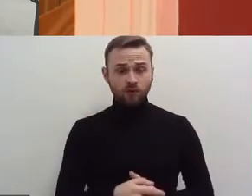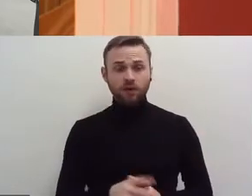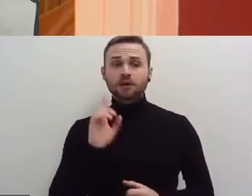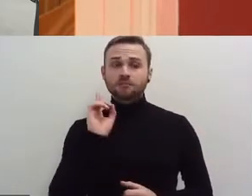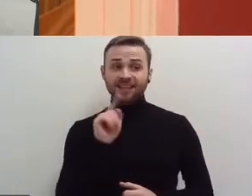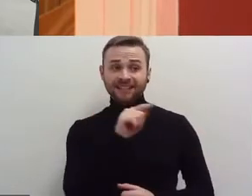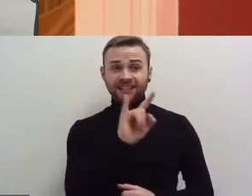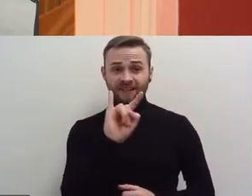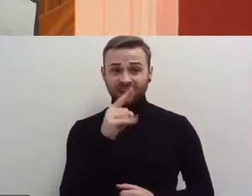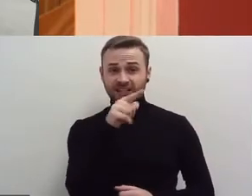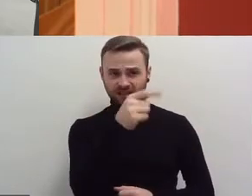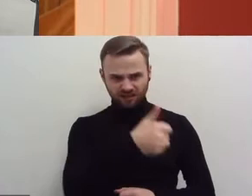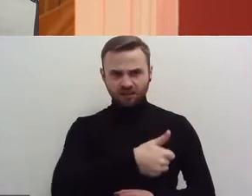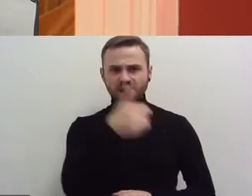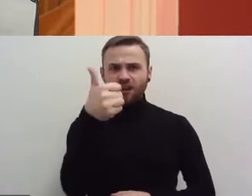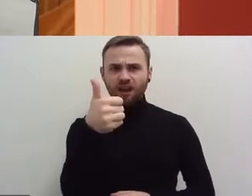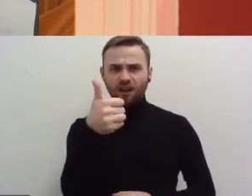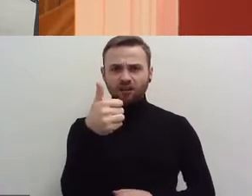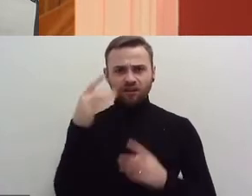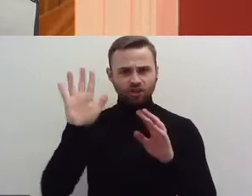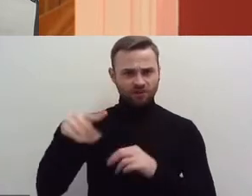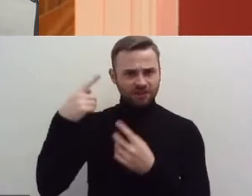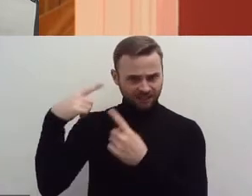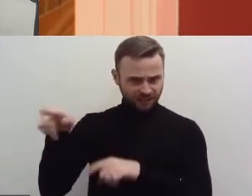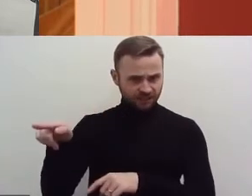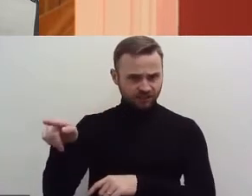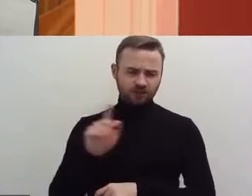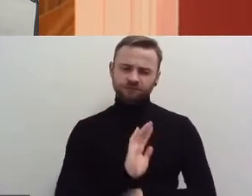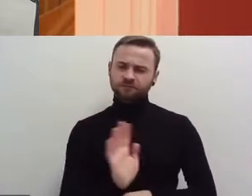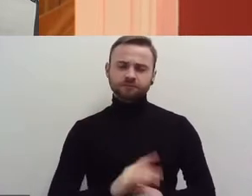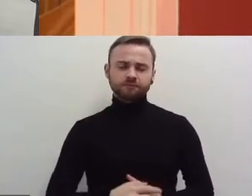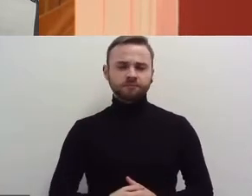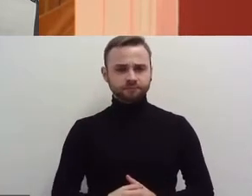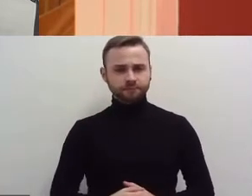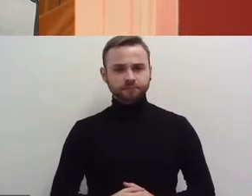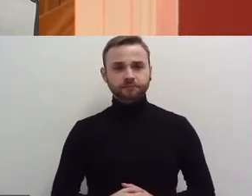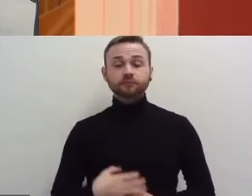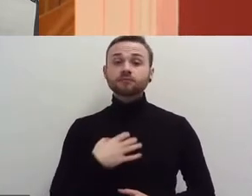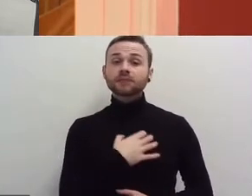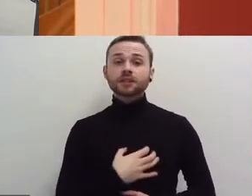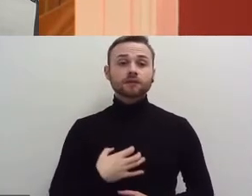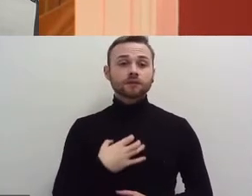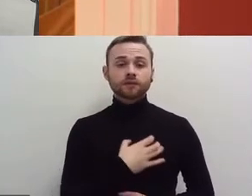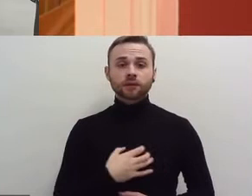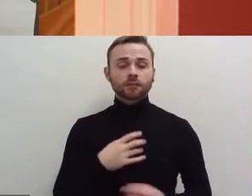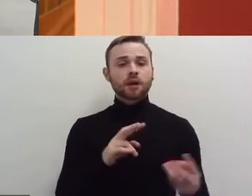So it's very important to change the way we look at special needs kids, let's